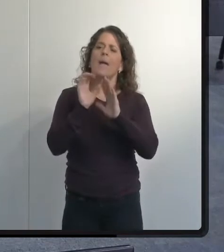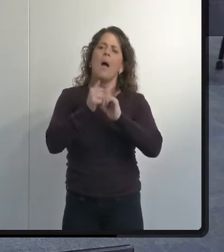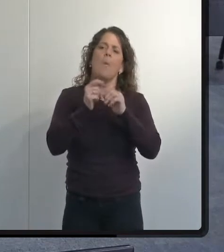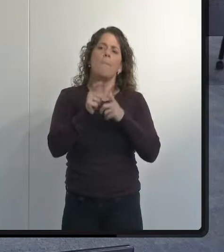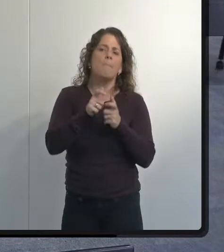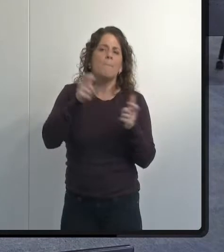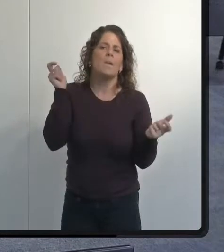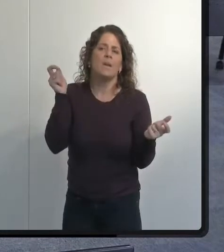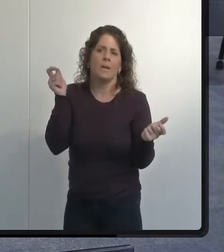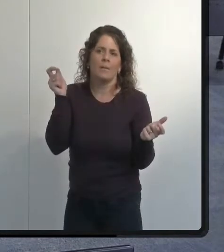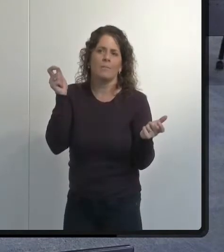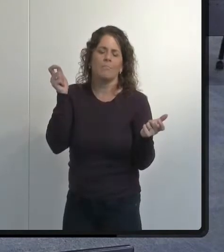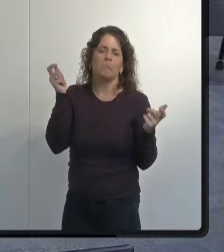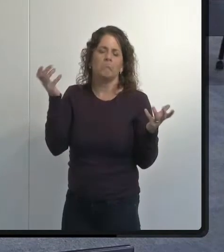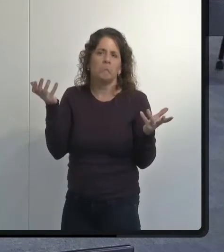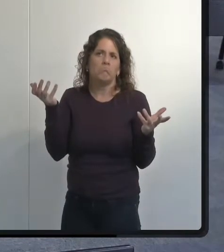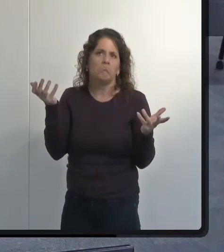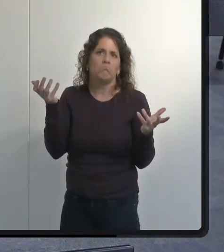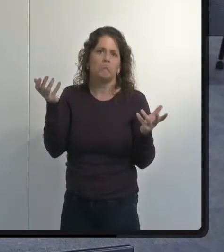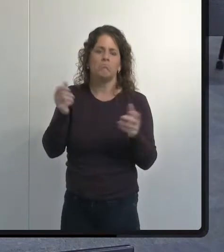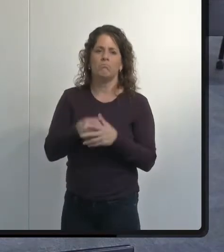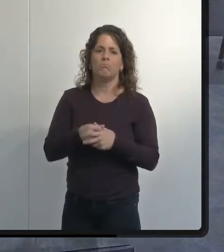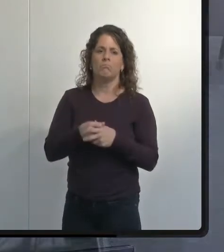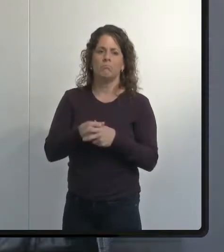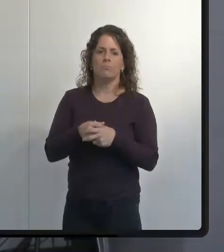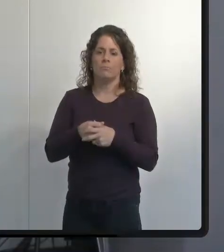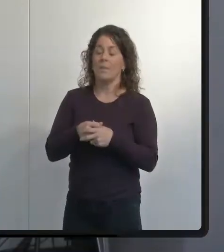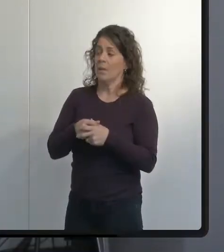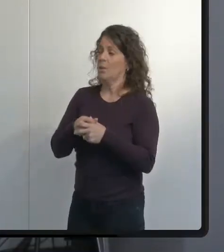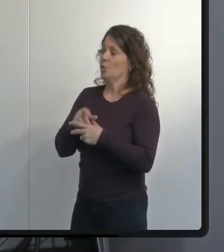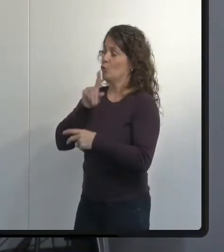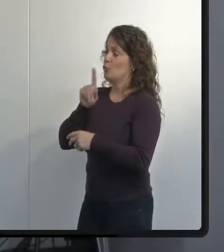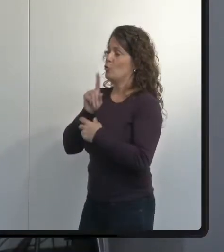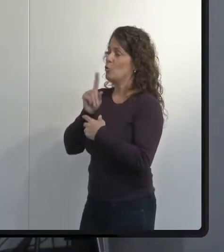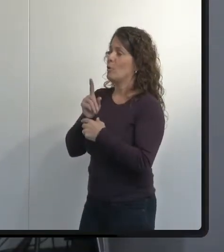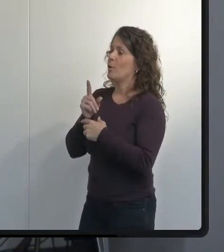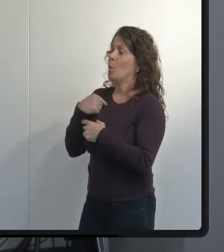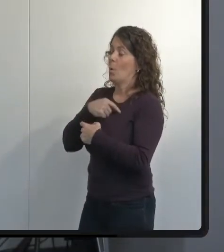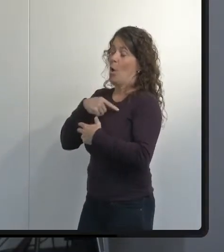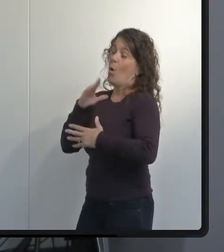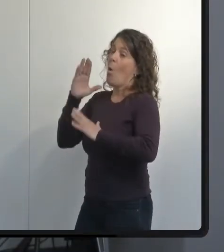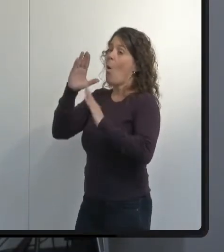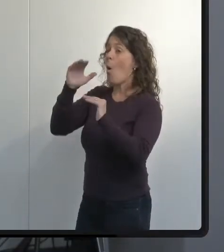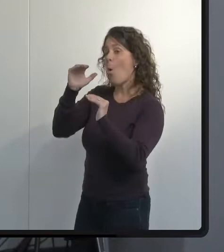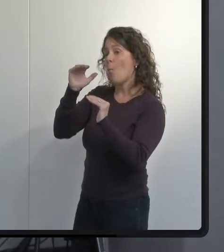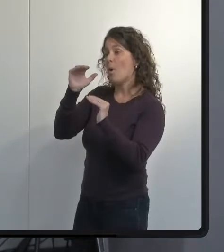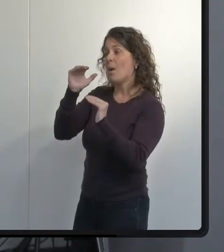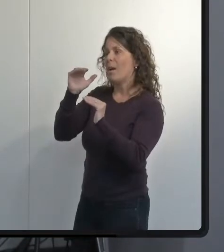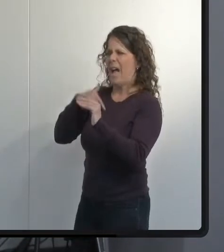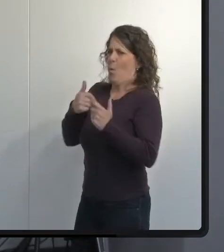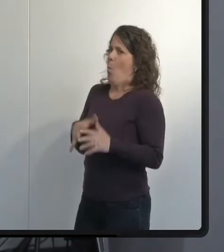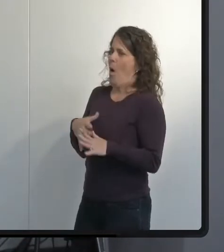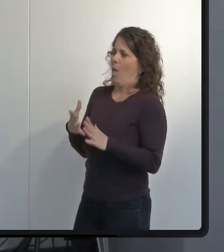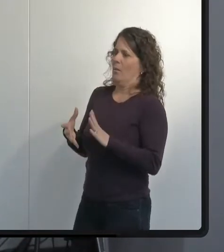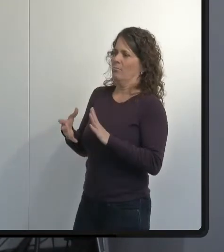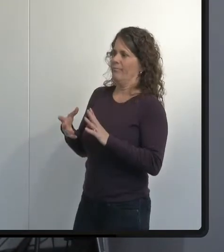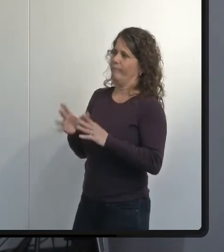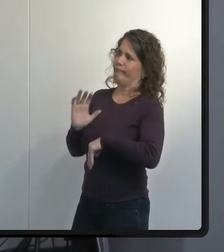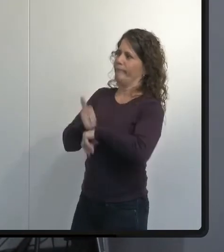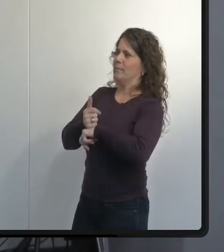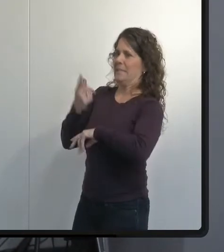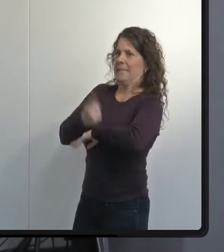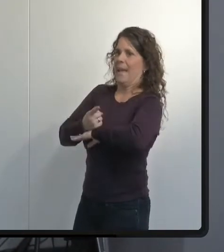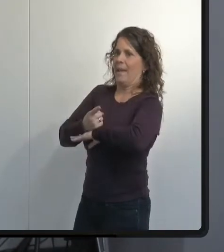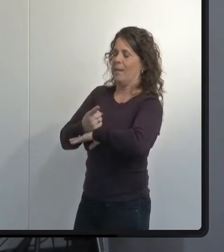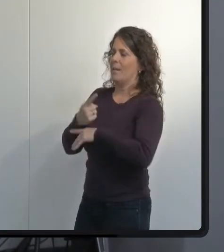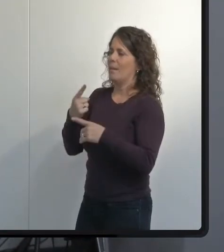many patients may they be able to see there? Certainly. So we are certainly hopeful. I would hate to put a date on it and then have it go beyond that. I think